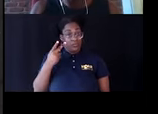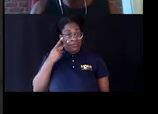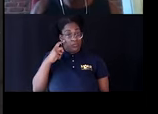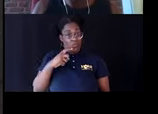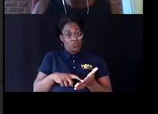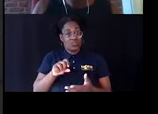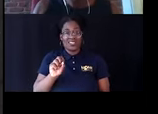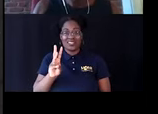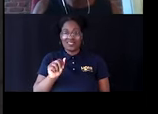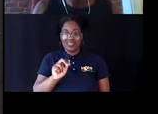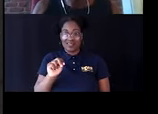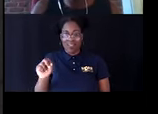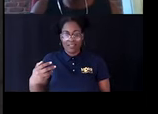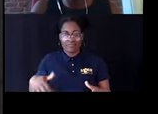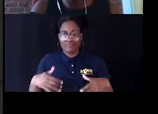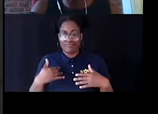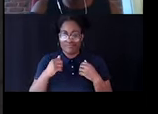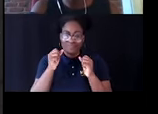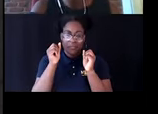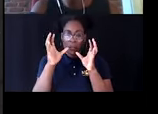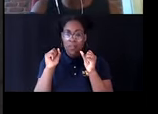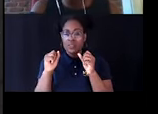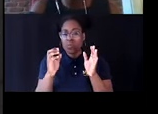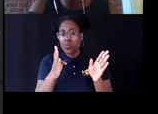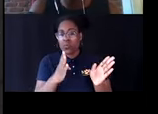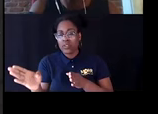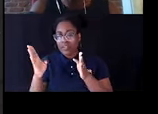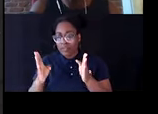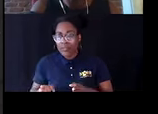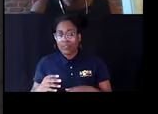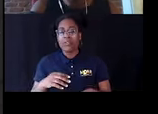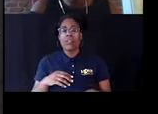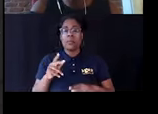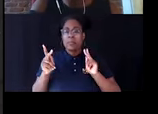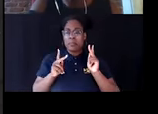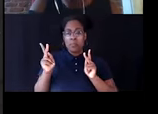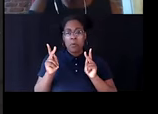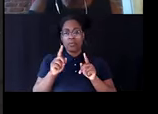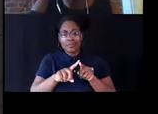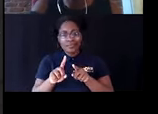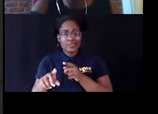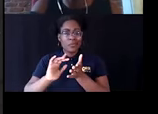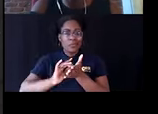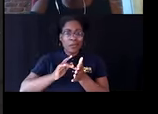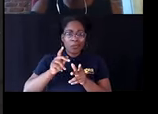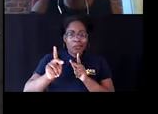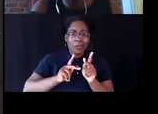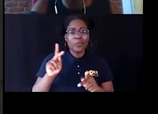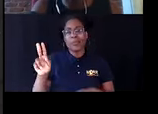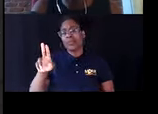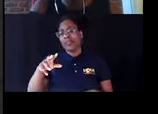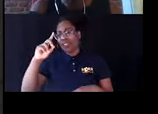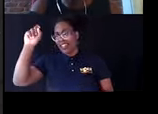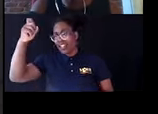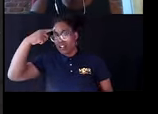excellent organizing skills. And those organizing skills were consistently shown, especially when they were